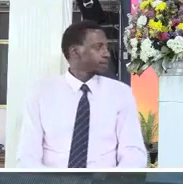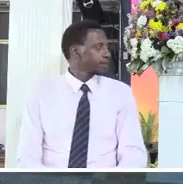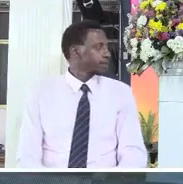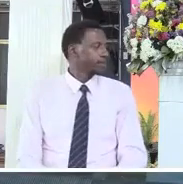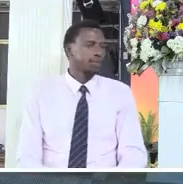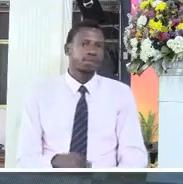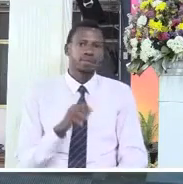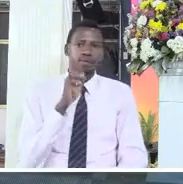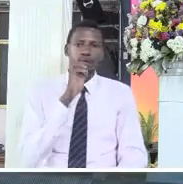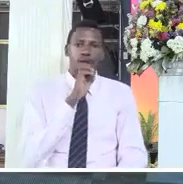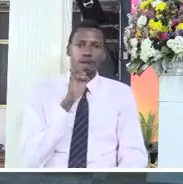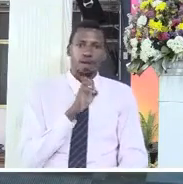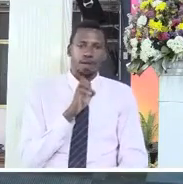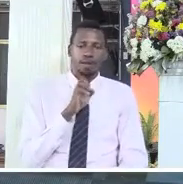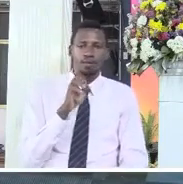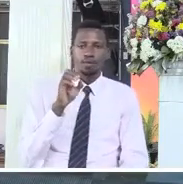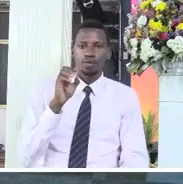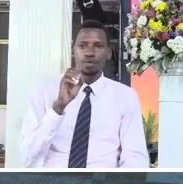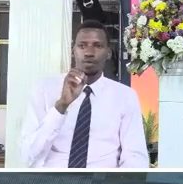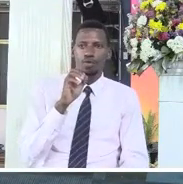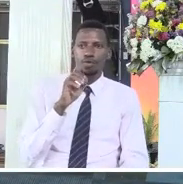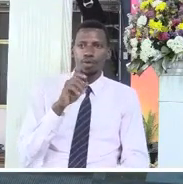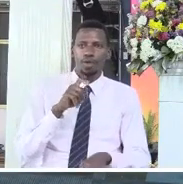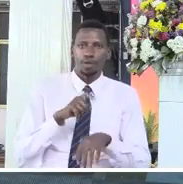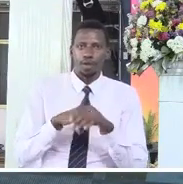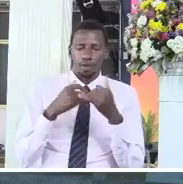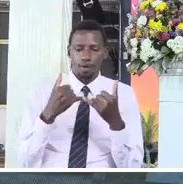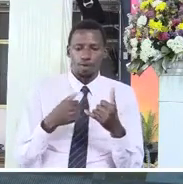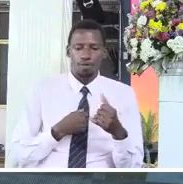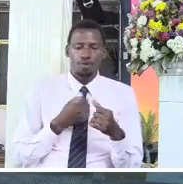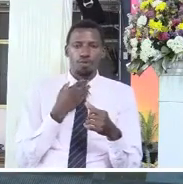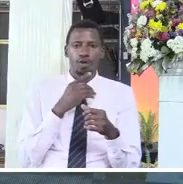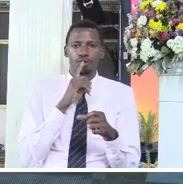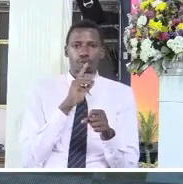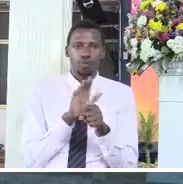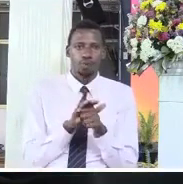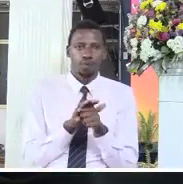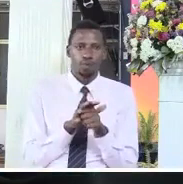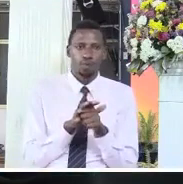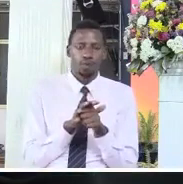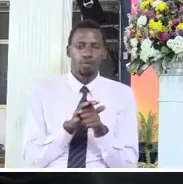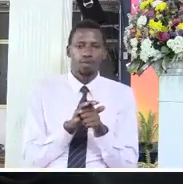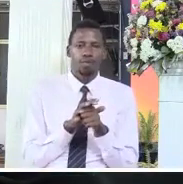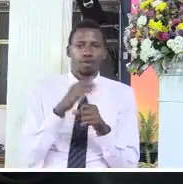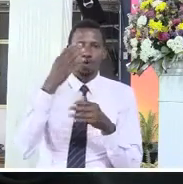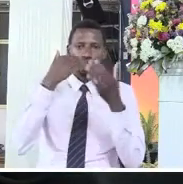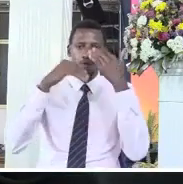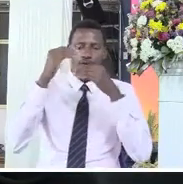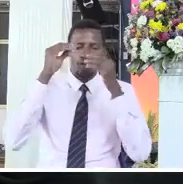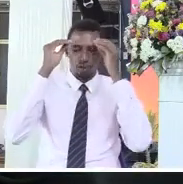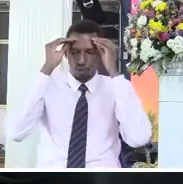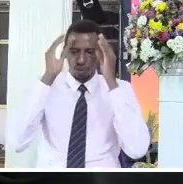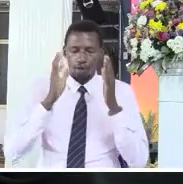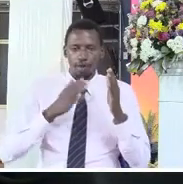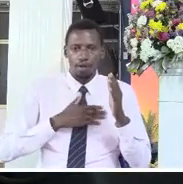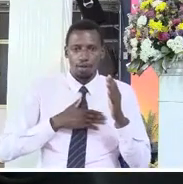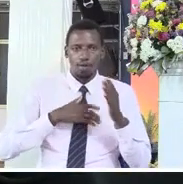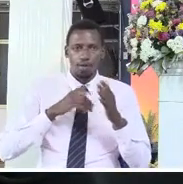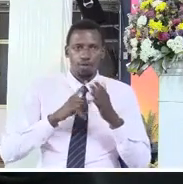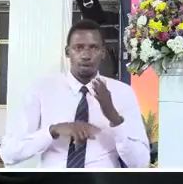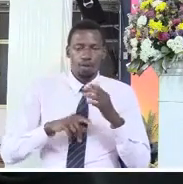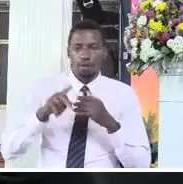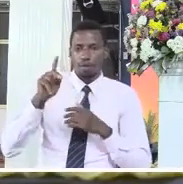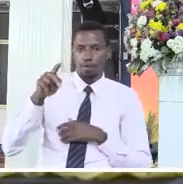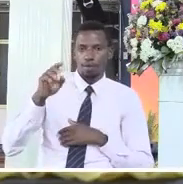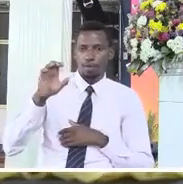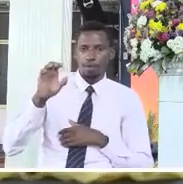remarks. Thank you. I think this juncture I would give assurance to our university students that as PCM,